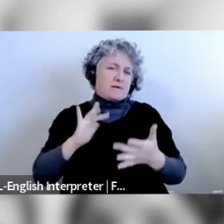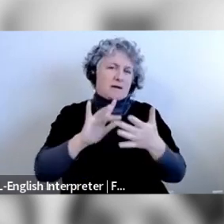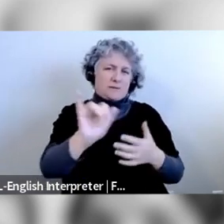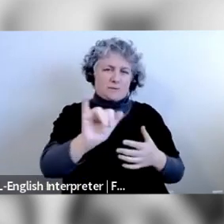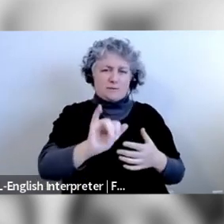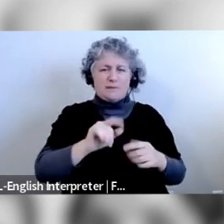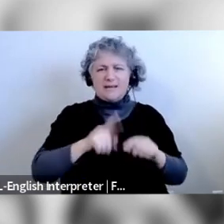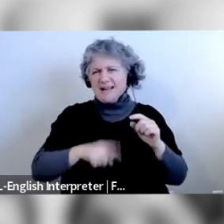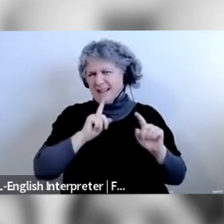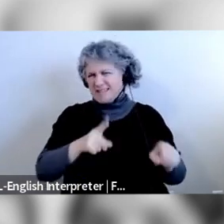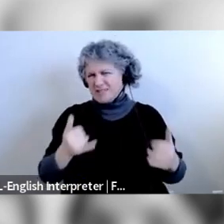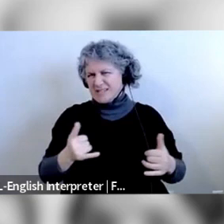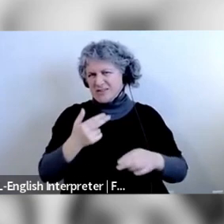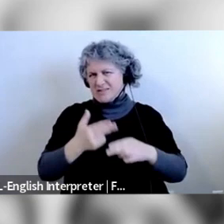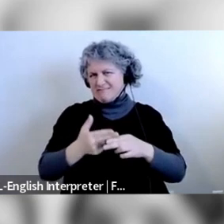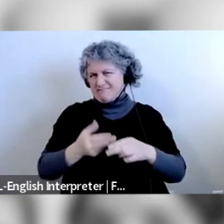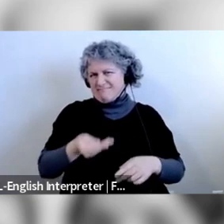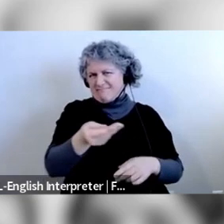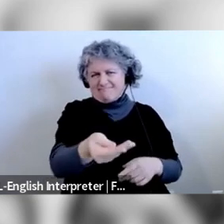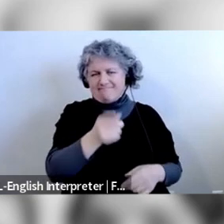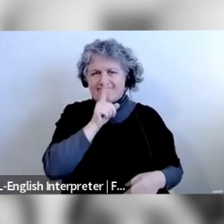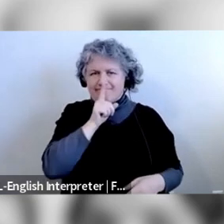But I can't say for sure at this point.